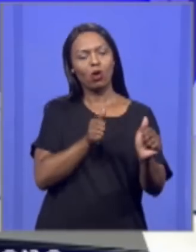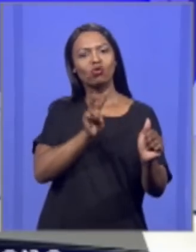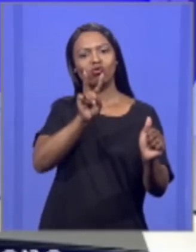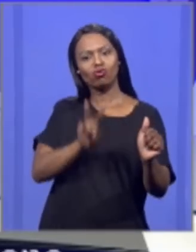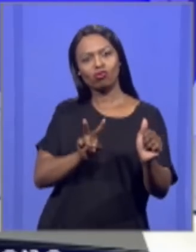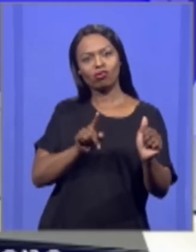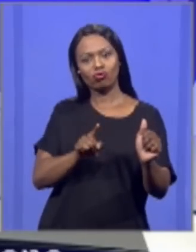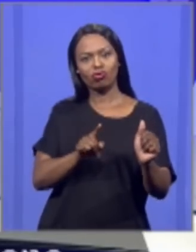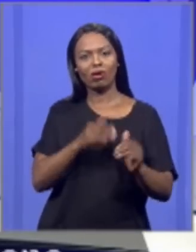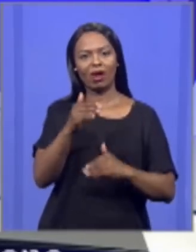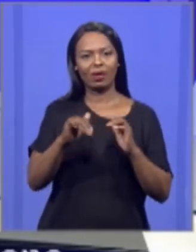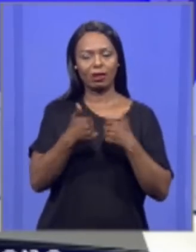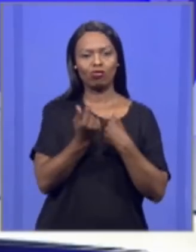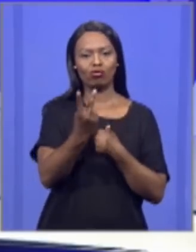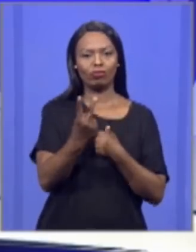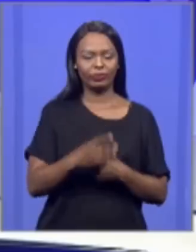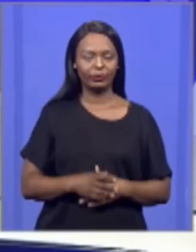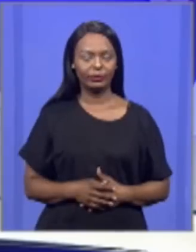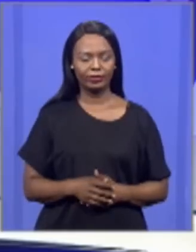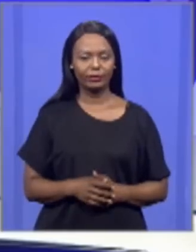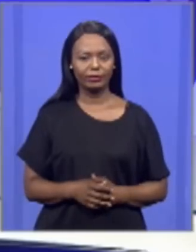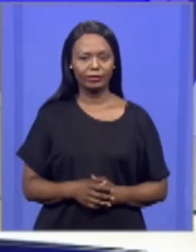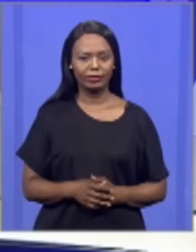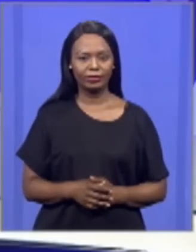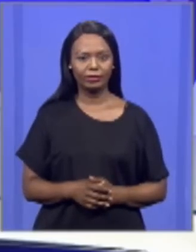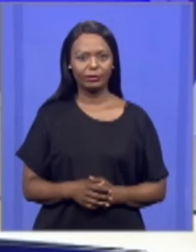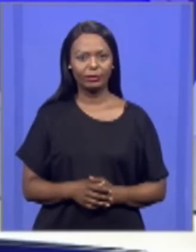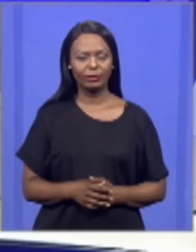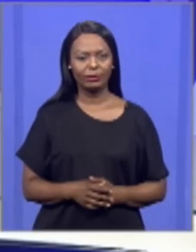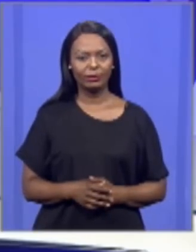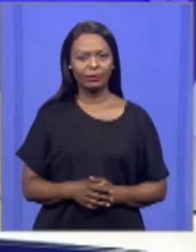bobedi morago ga dipapadi tše pedi.